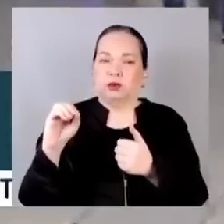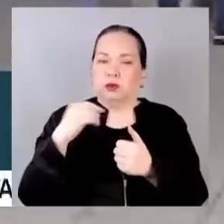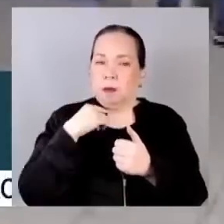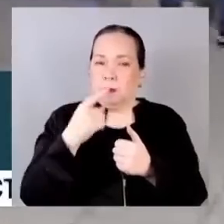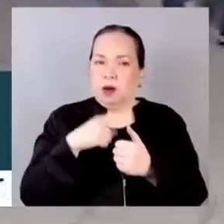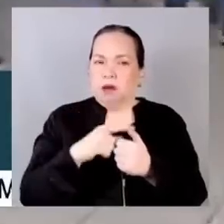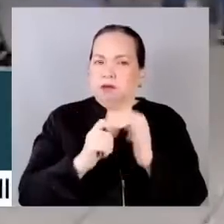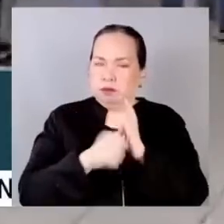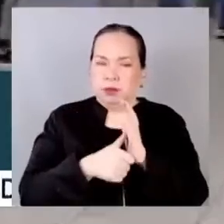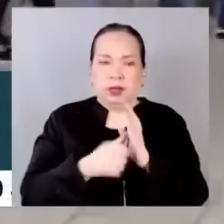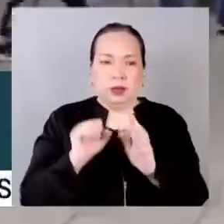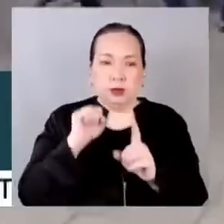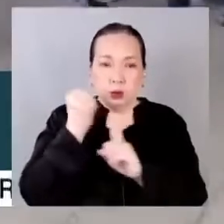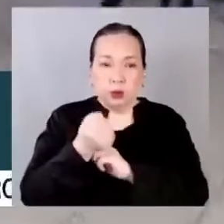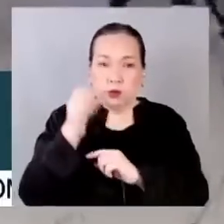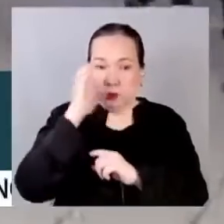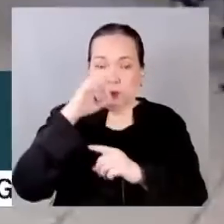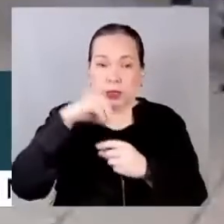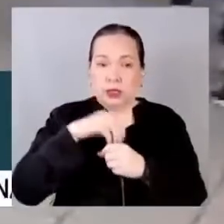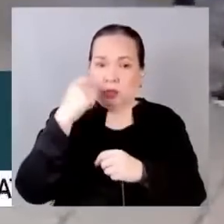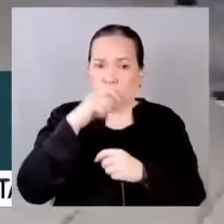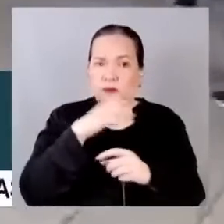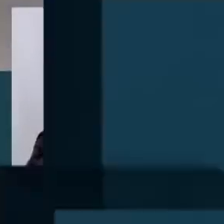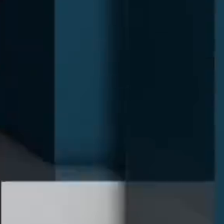Filipinos in Taiwan remains normal.